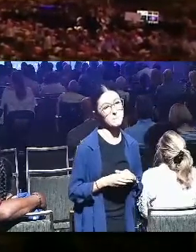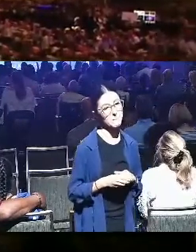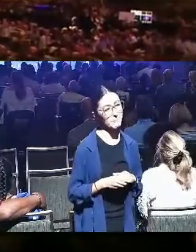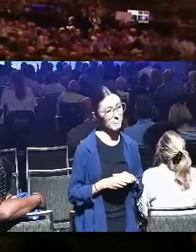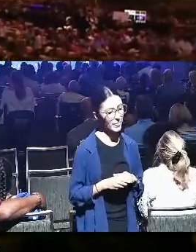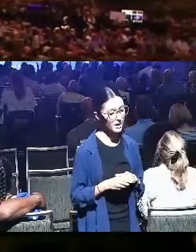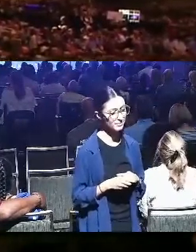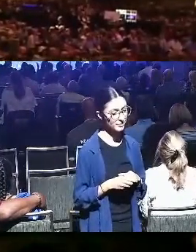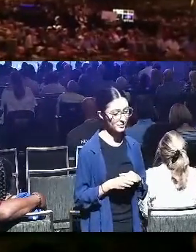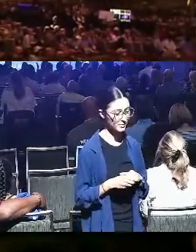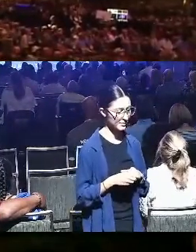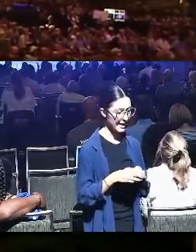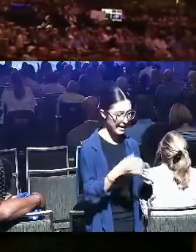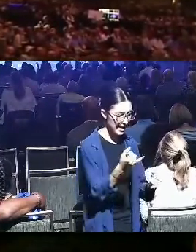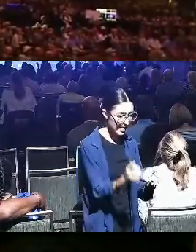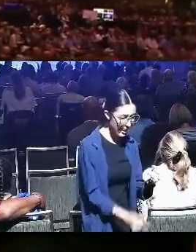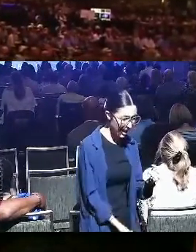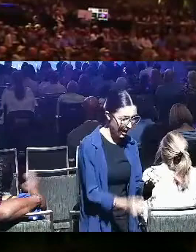And I think lastly,